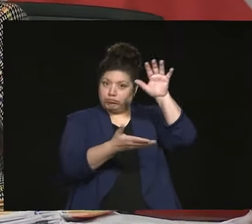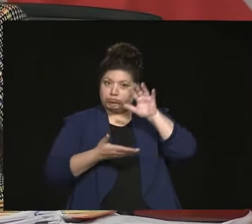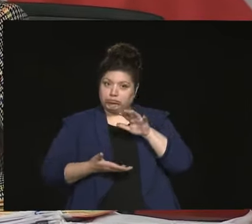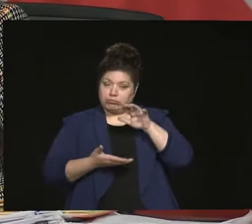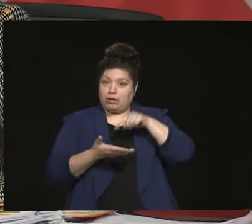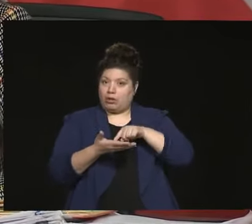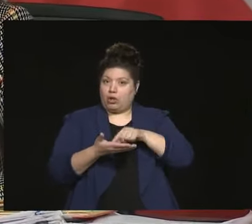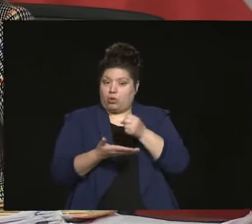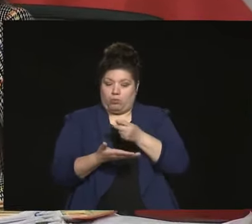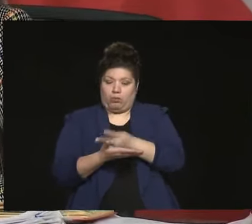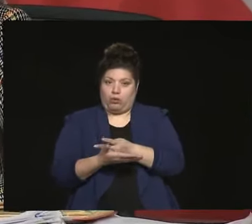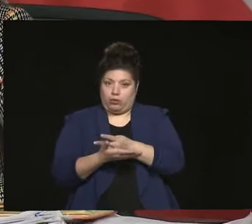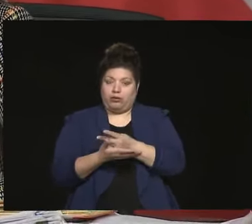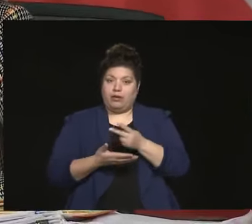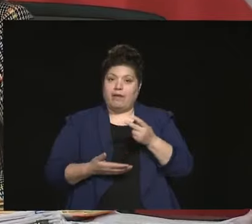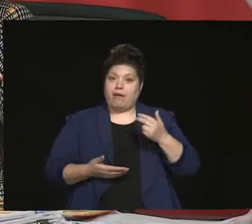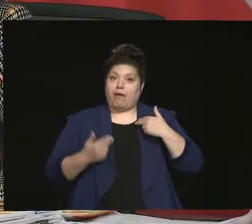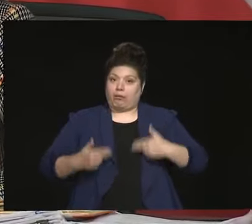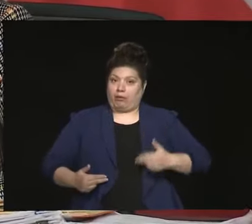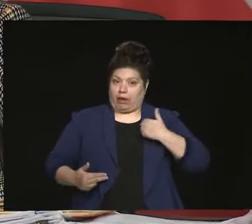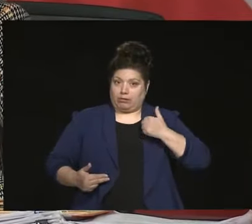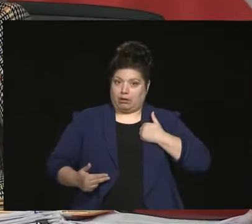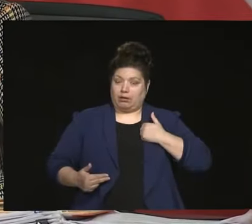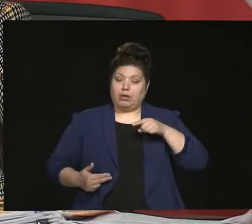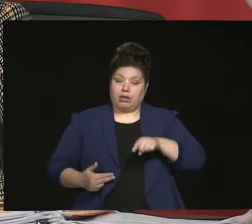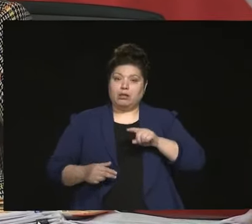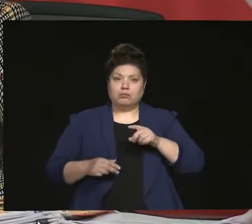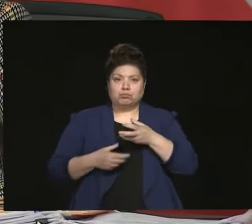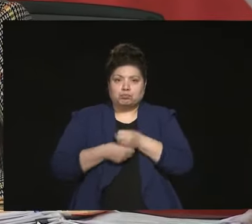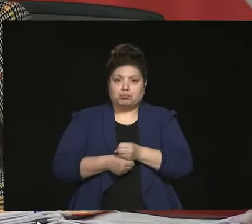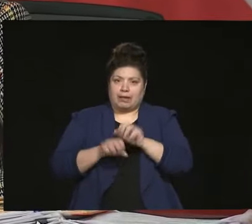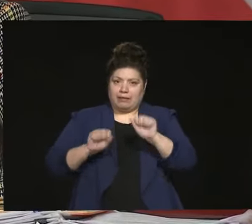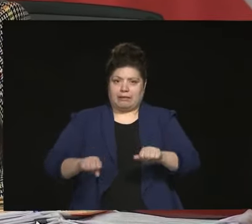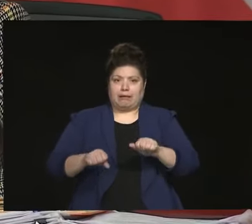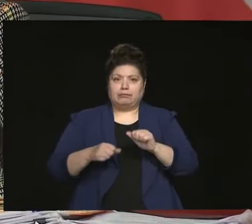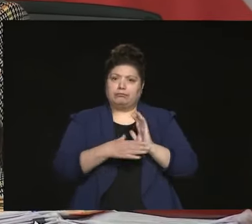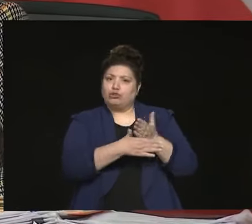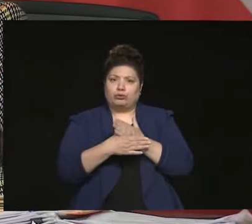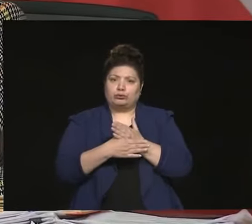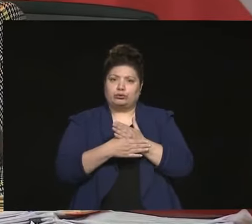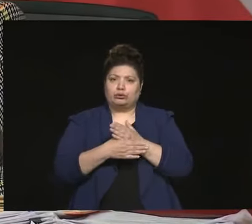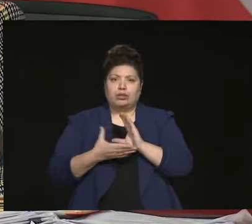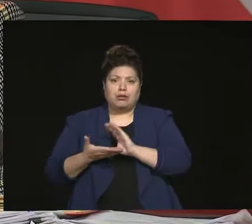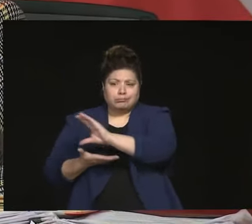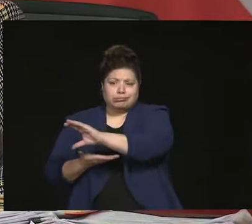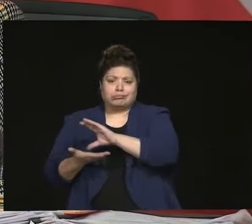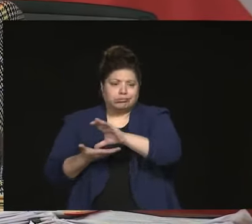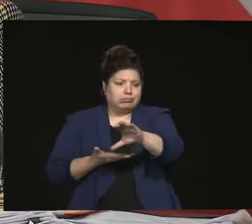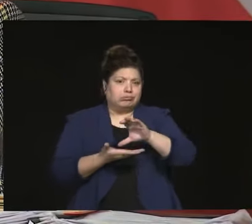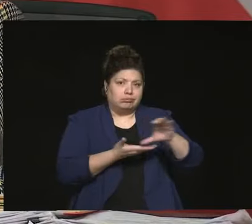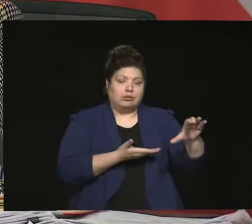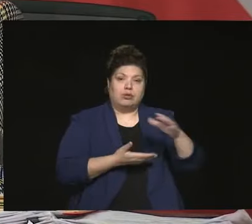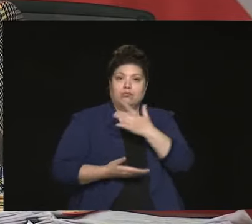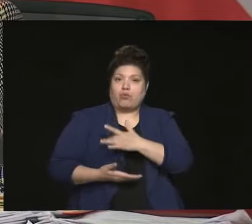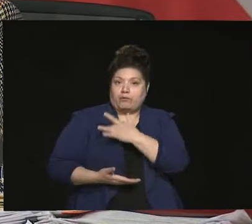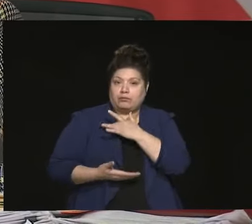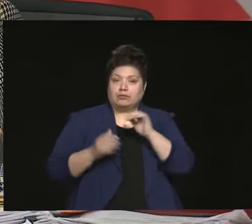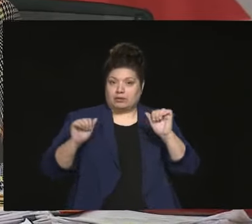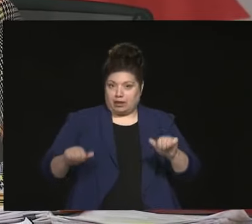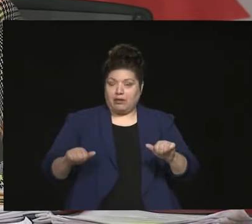so swabs can go directly and be distributed to the province and territories. When there's an issue